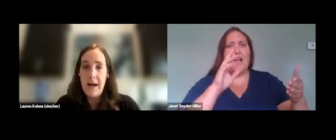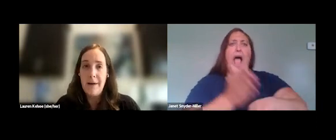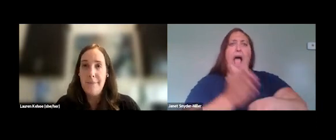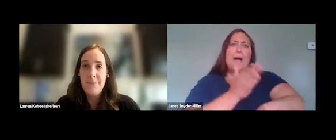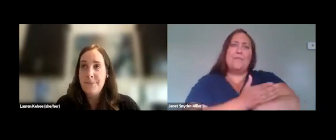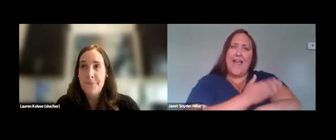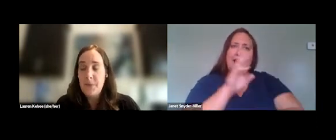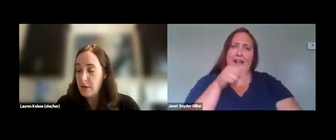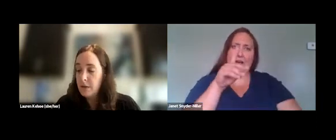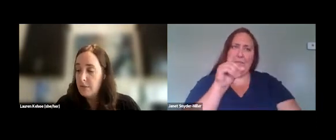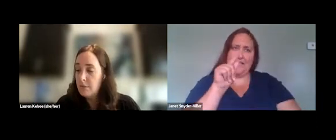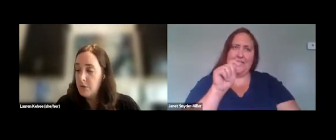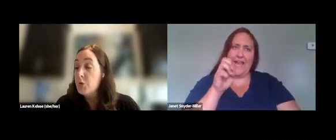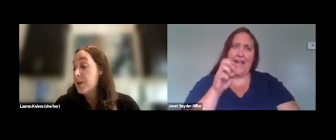had